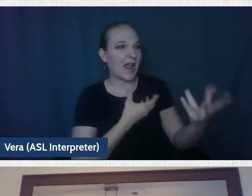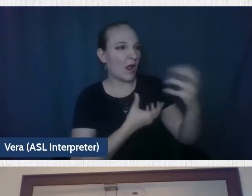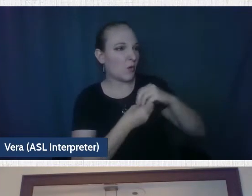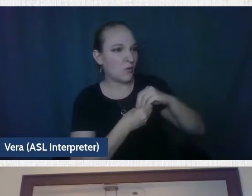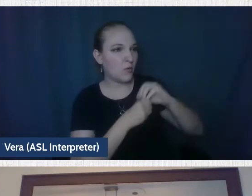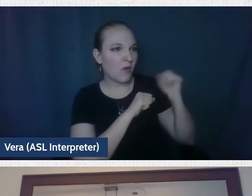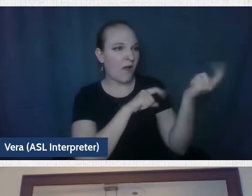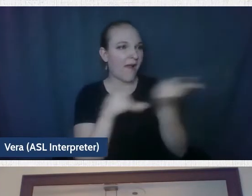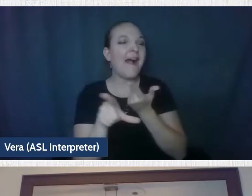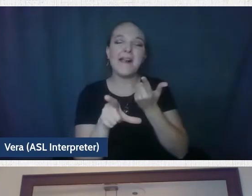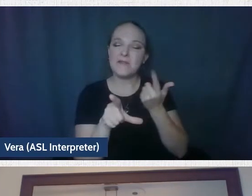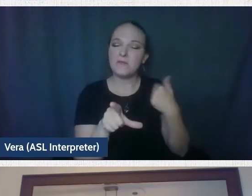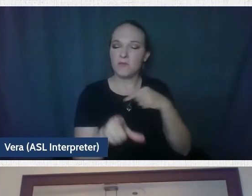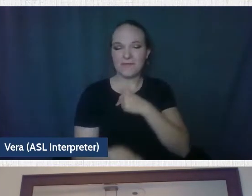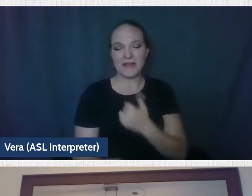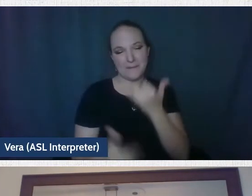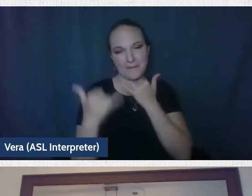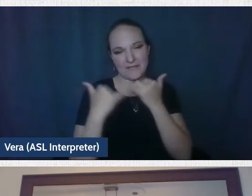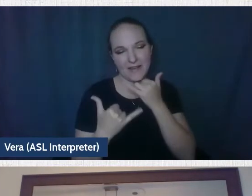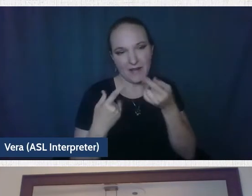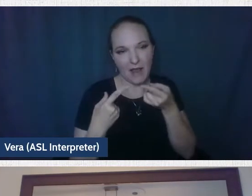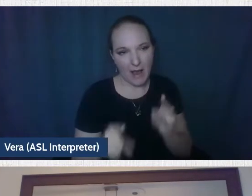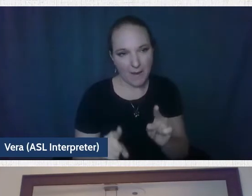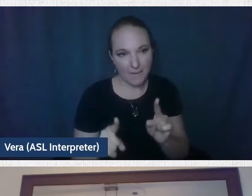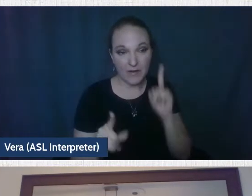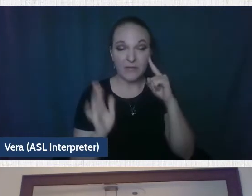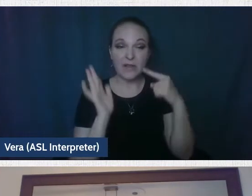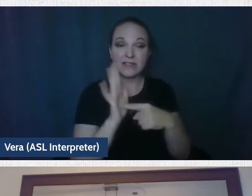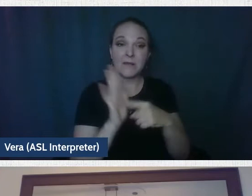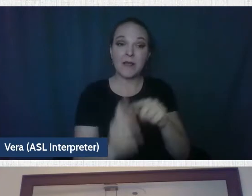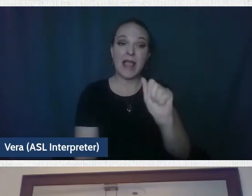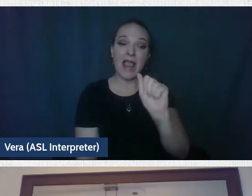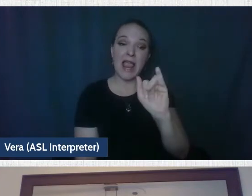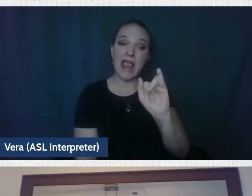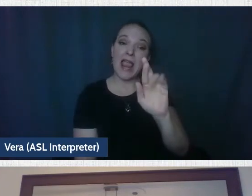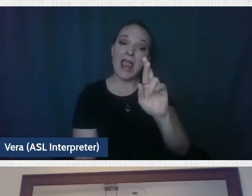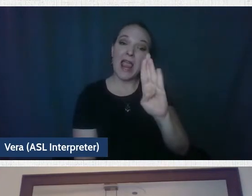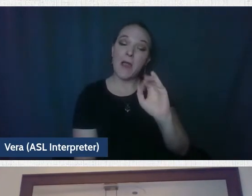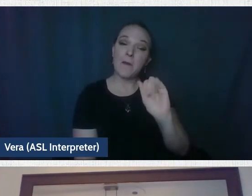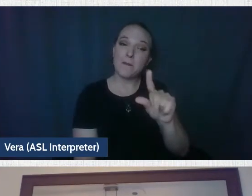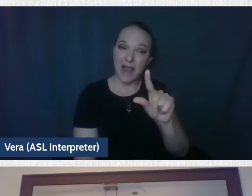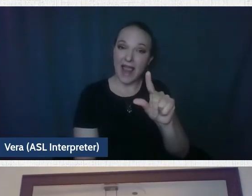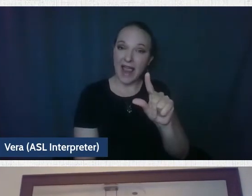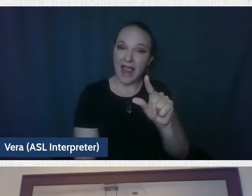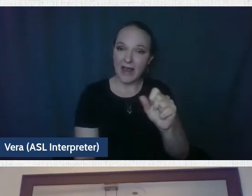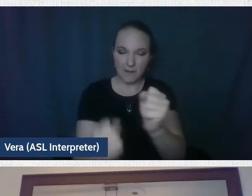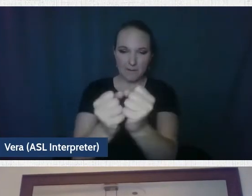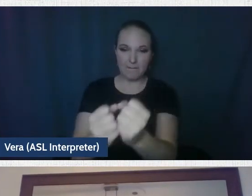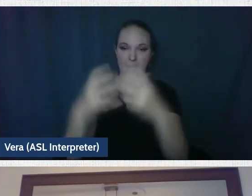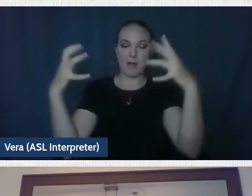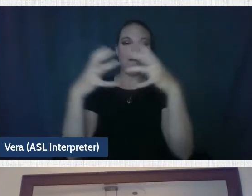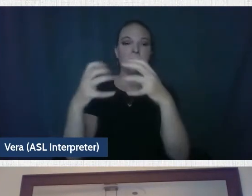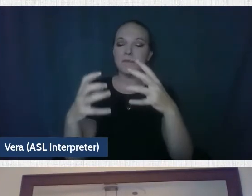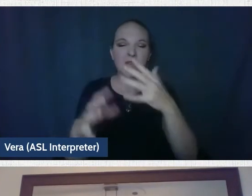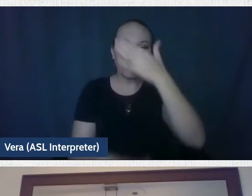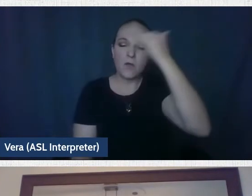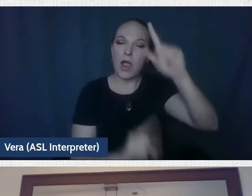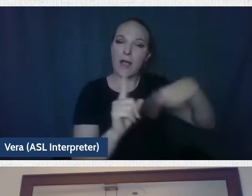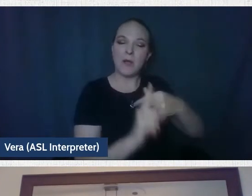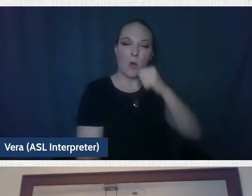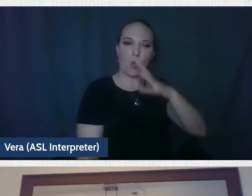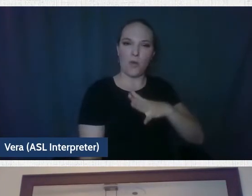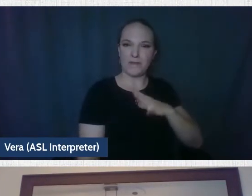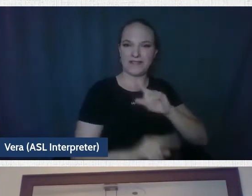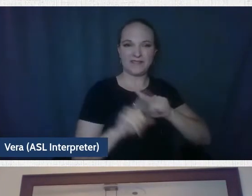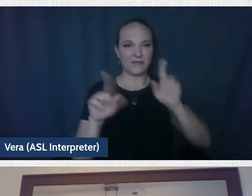first generation of airbags are a good example of that didn't consider the stature of women. We